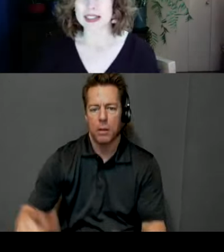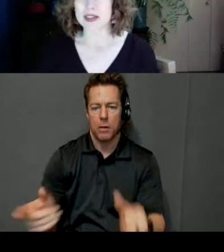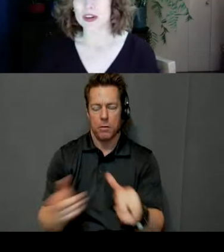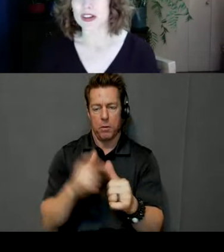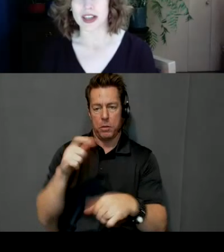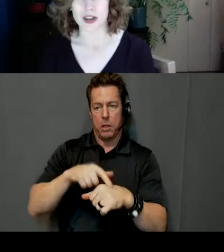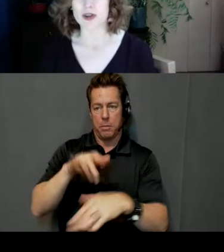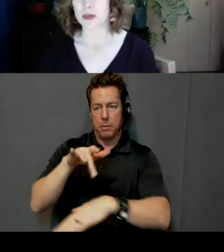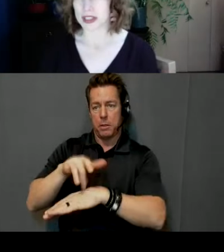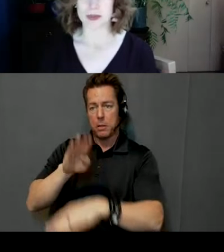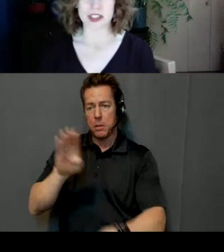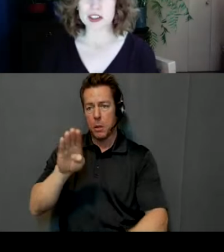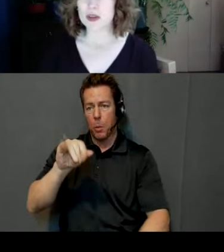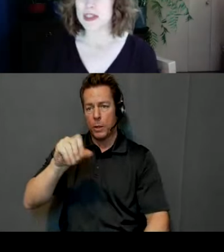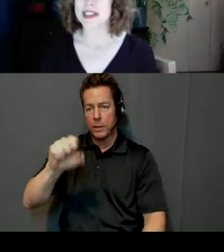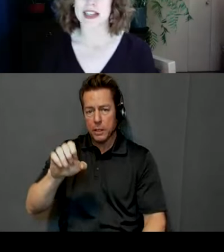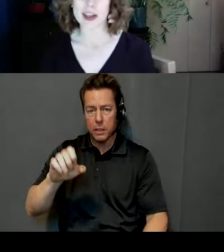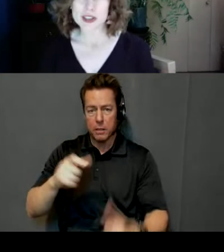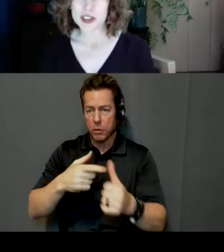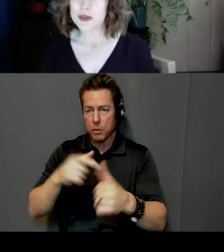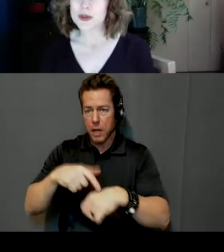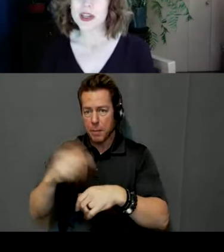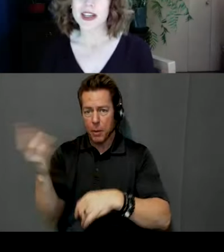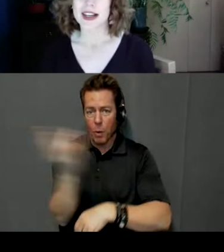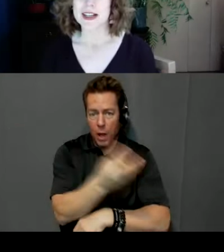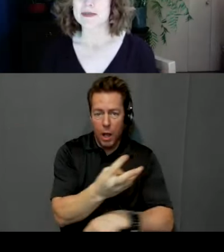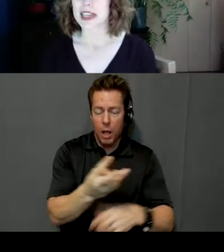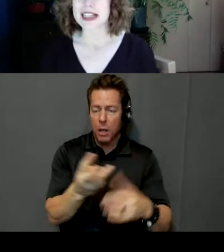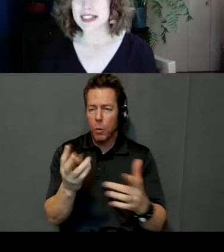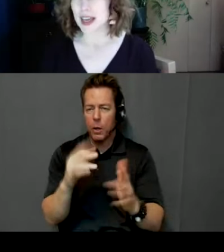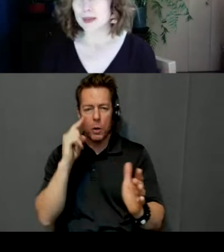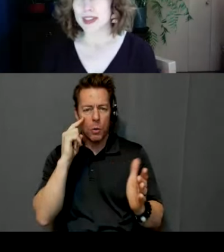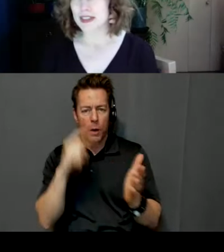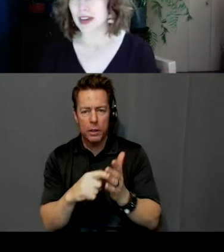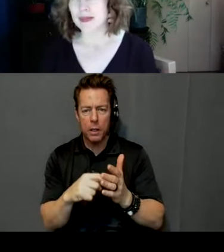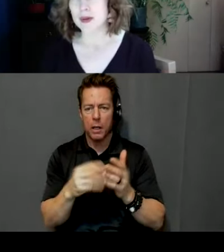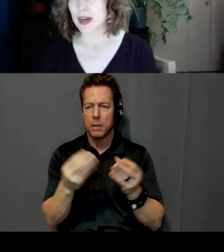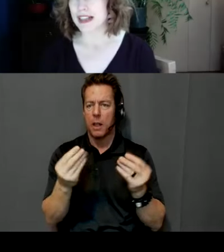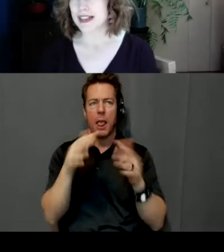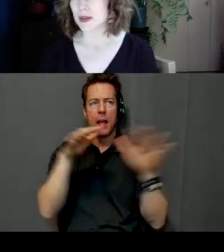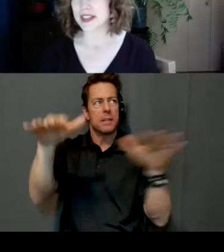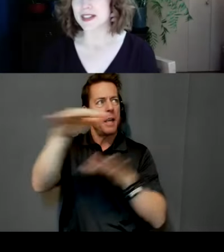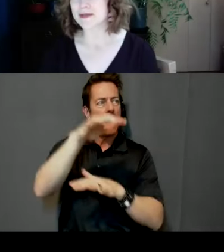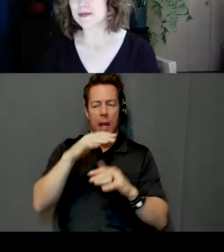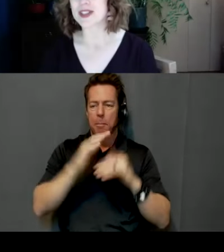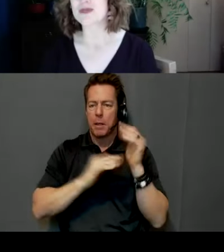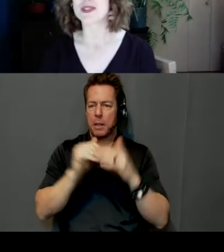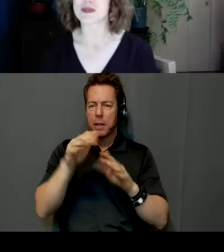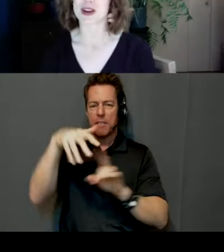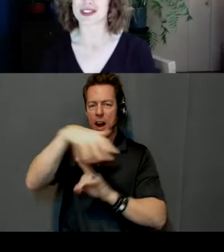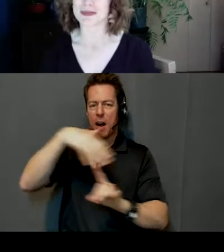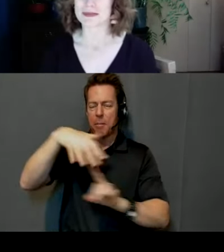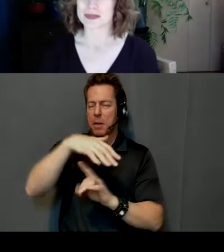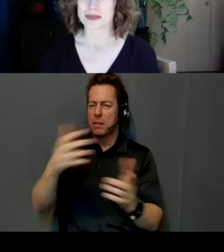the West or Idaho, Boise in particular? What's standing out to you? Landscape, built environment wise, like what's your